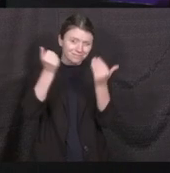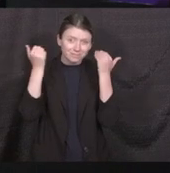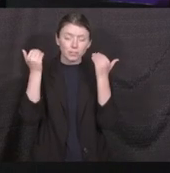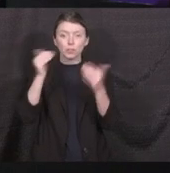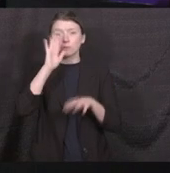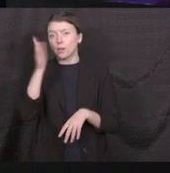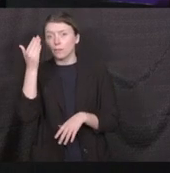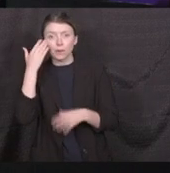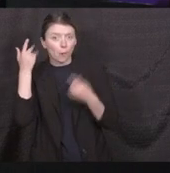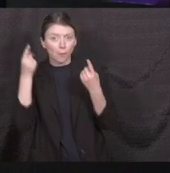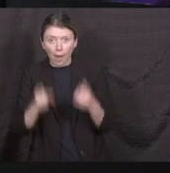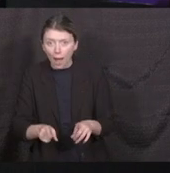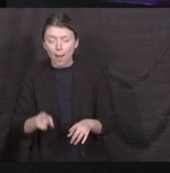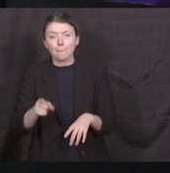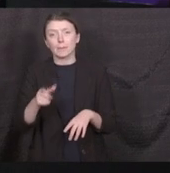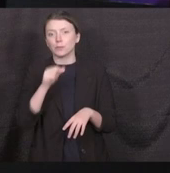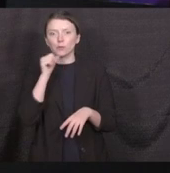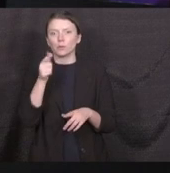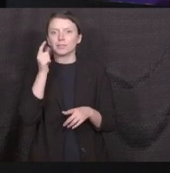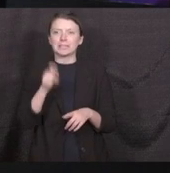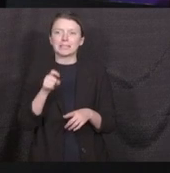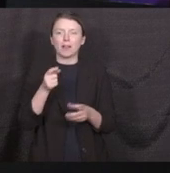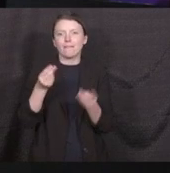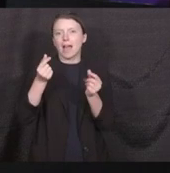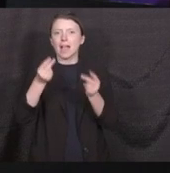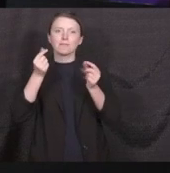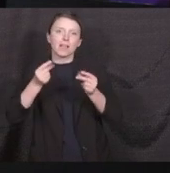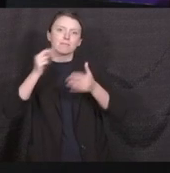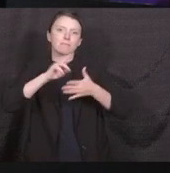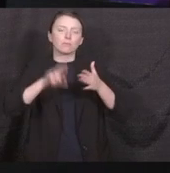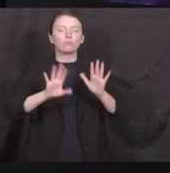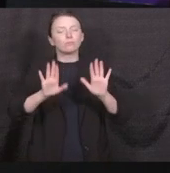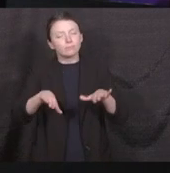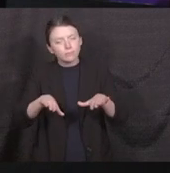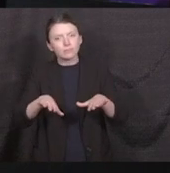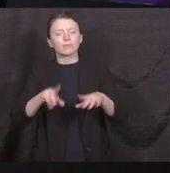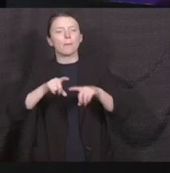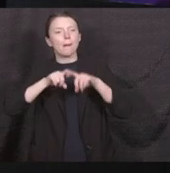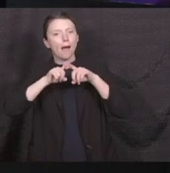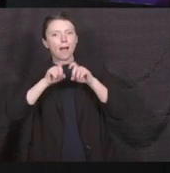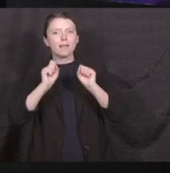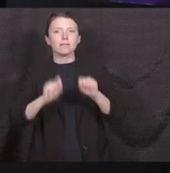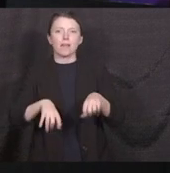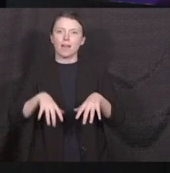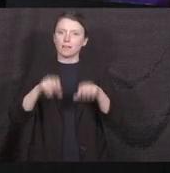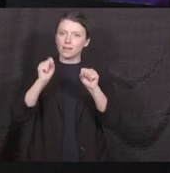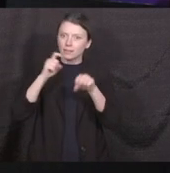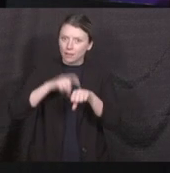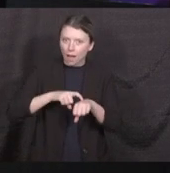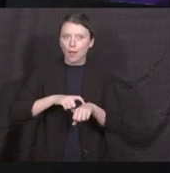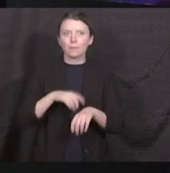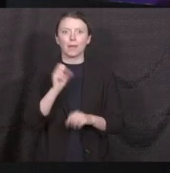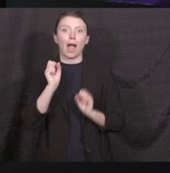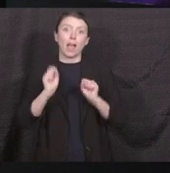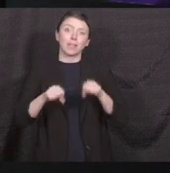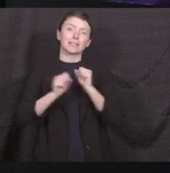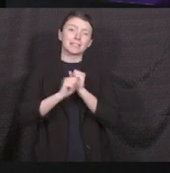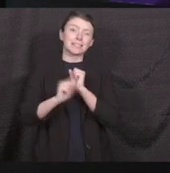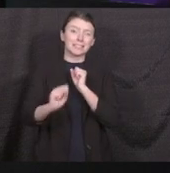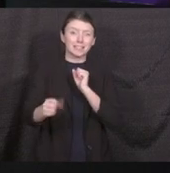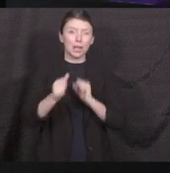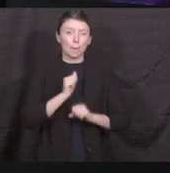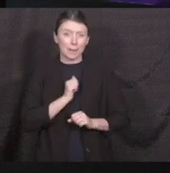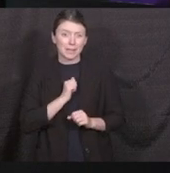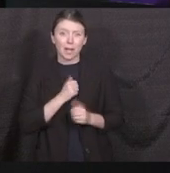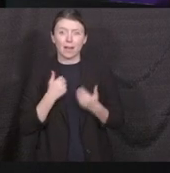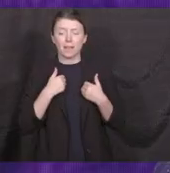going to lead. You don't need an immediate result. Right? It could take time to cultivate these relationships. I could go on and on and on. We have a ton of questions that we